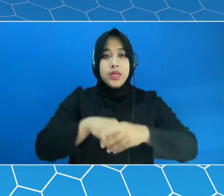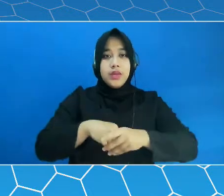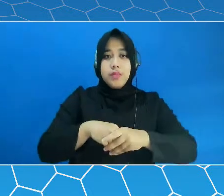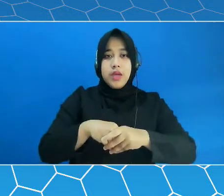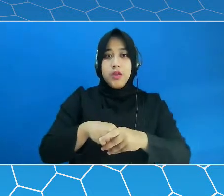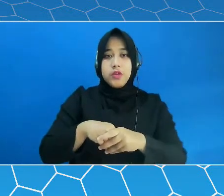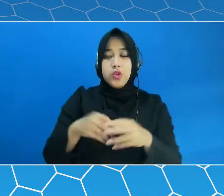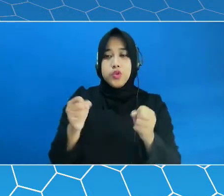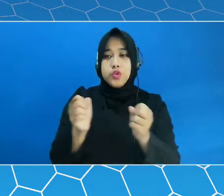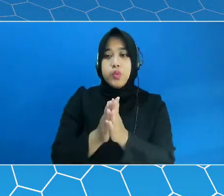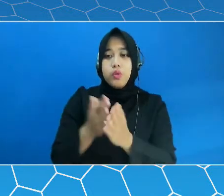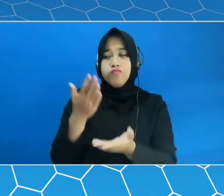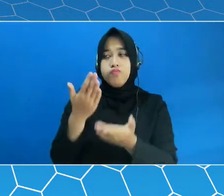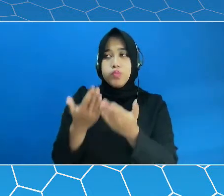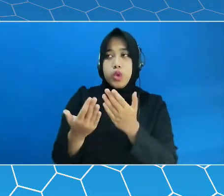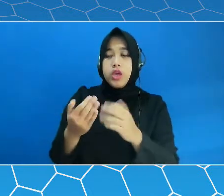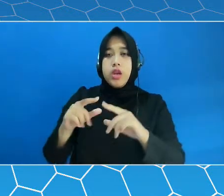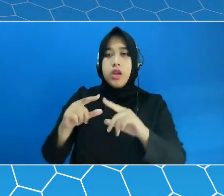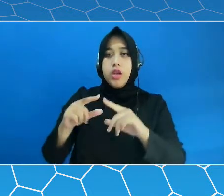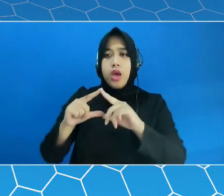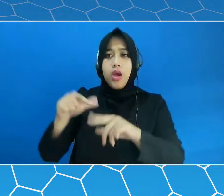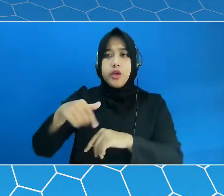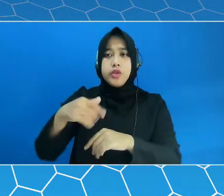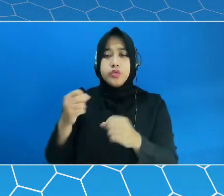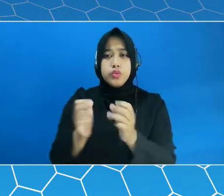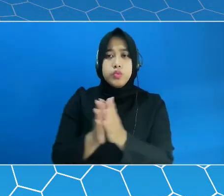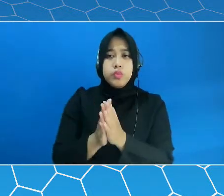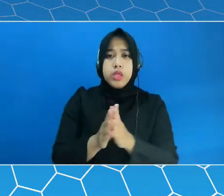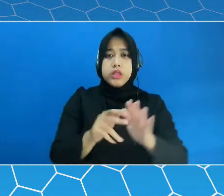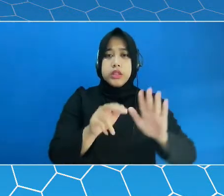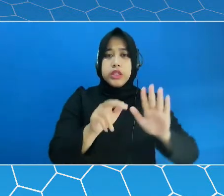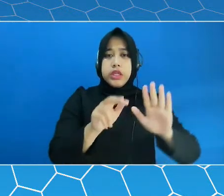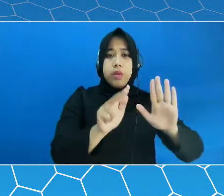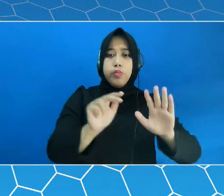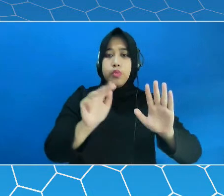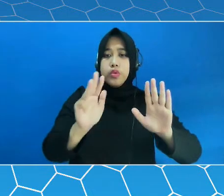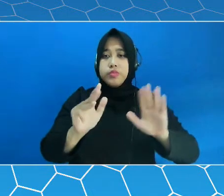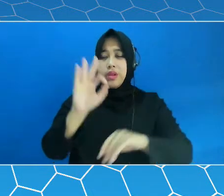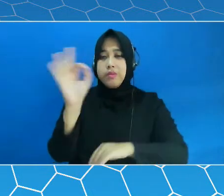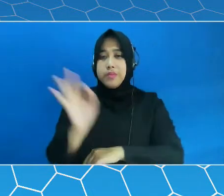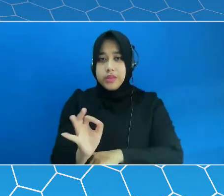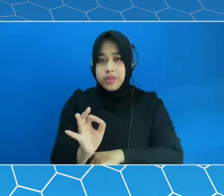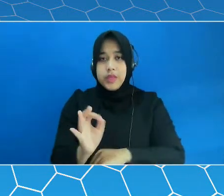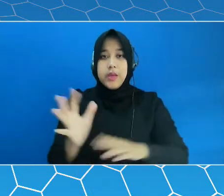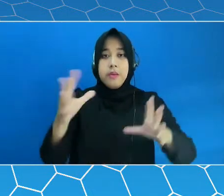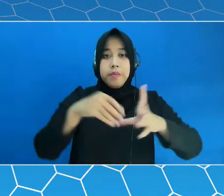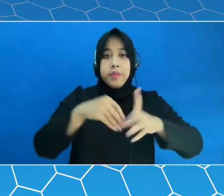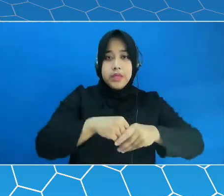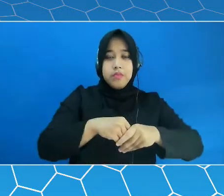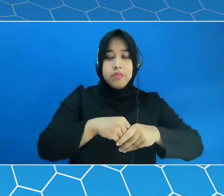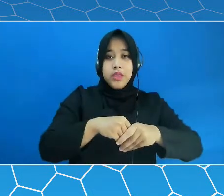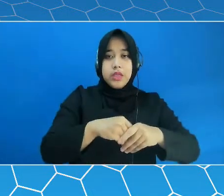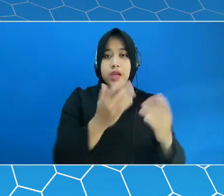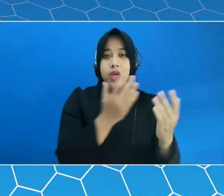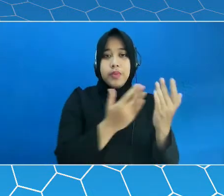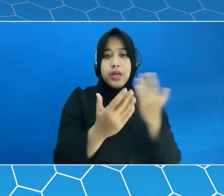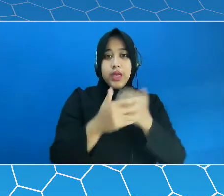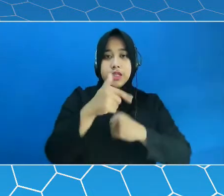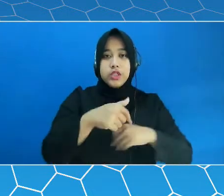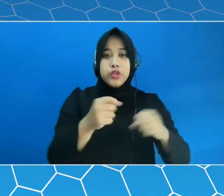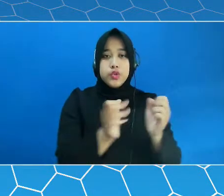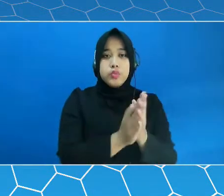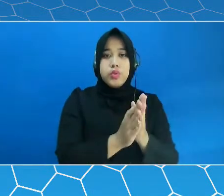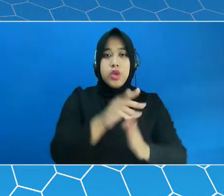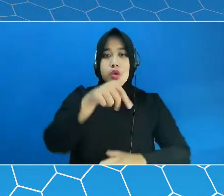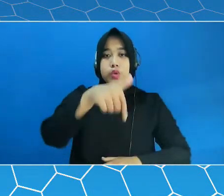with engaging with the app for completing daily symptoms was just above 70%. And if